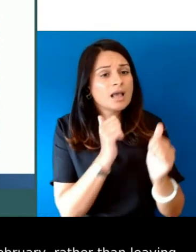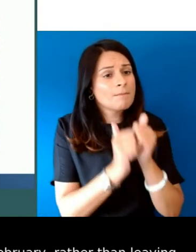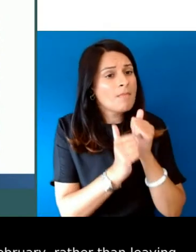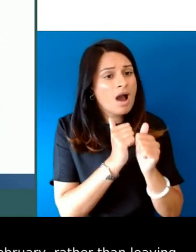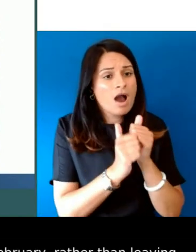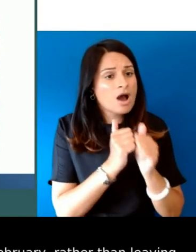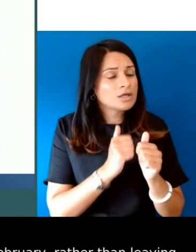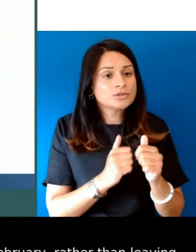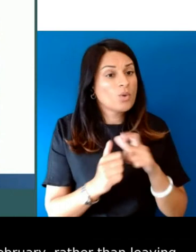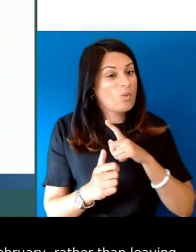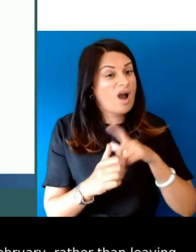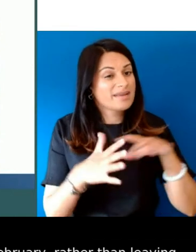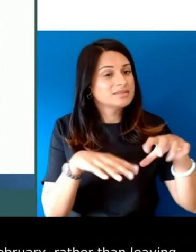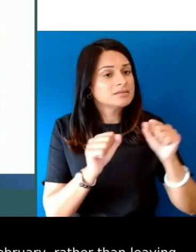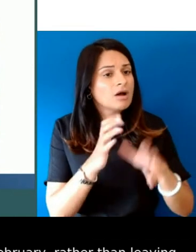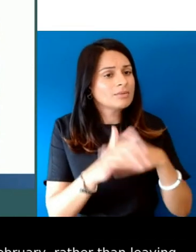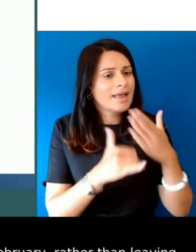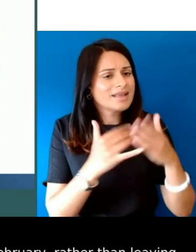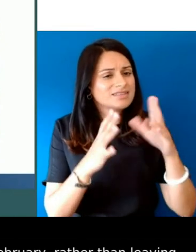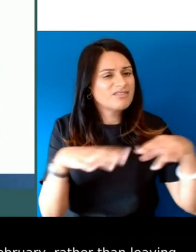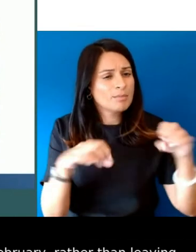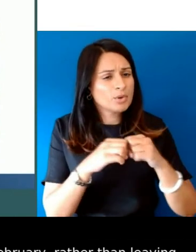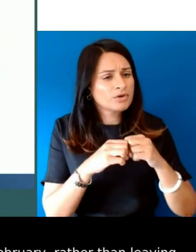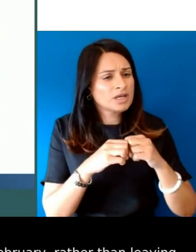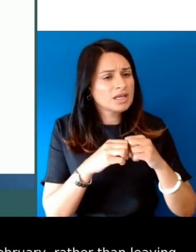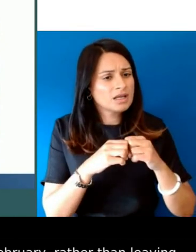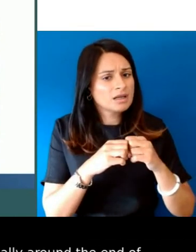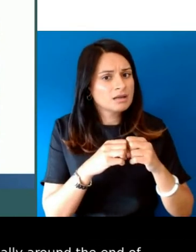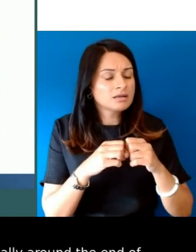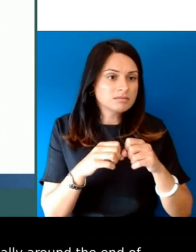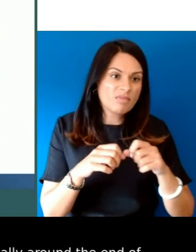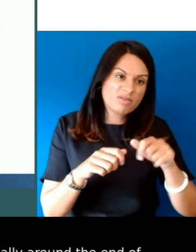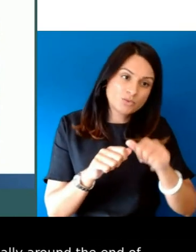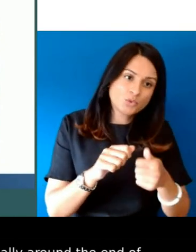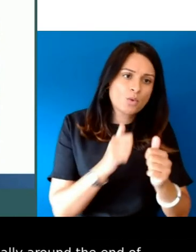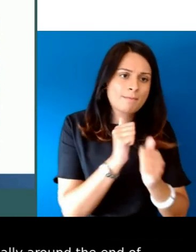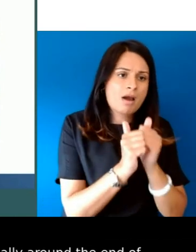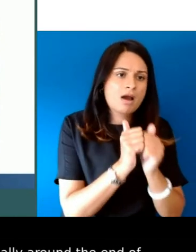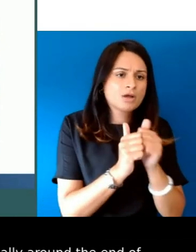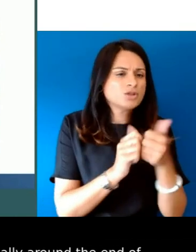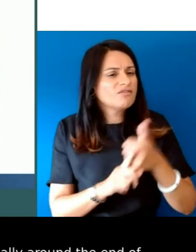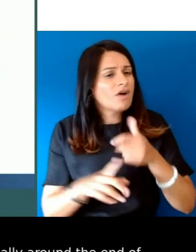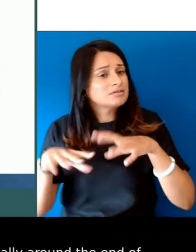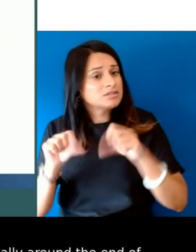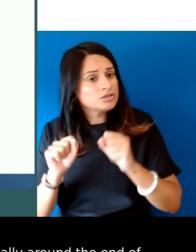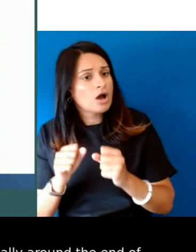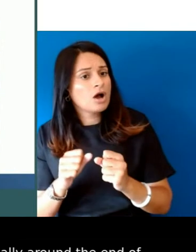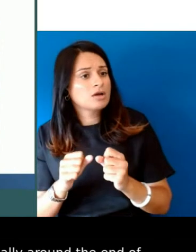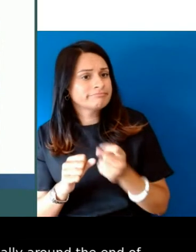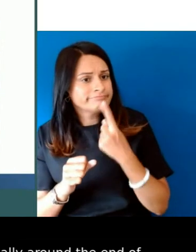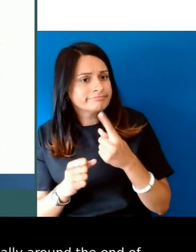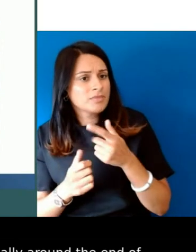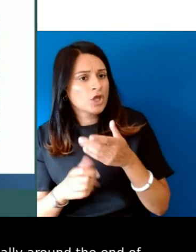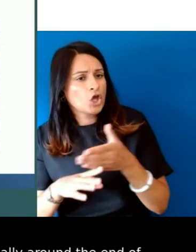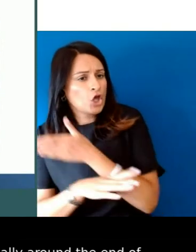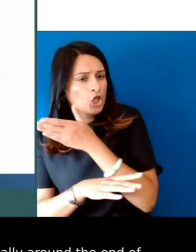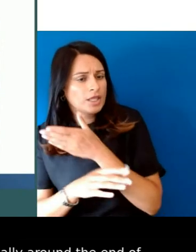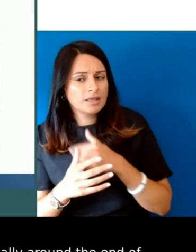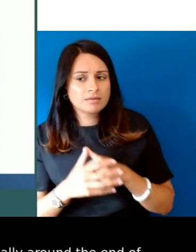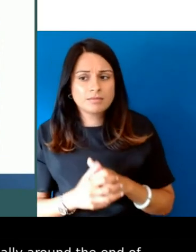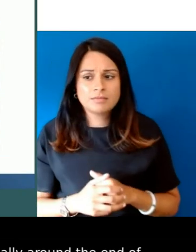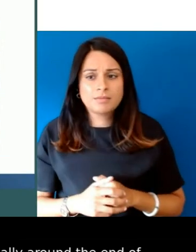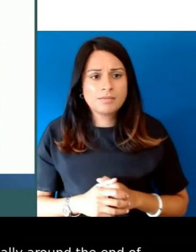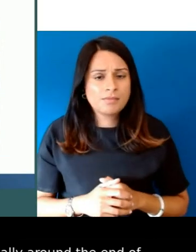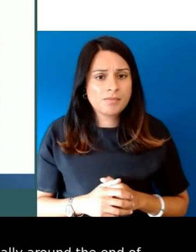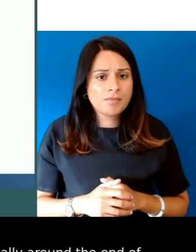february uh to the middle of march we can advise to consult the gp if any of the over the counter